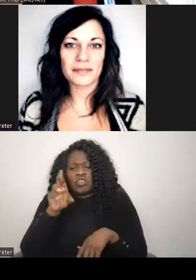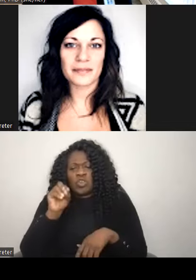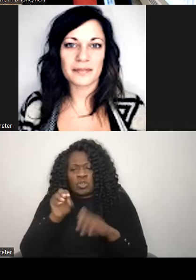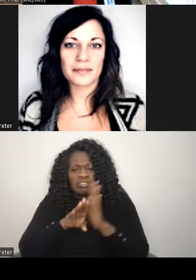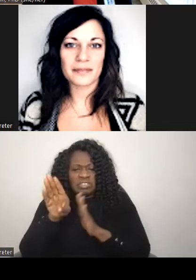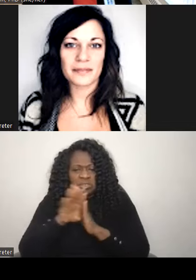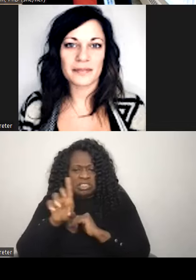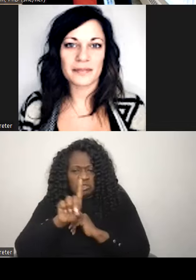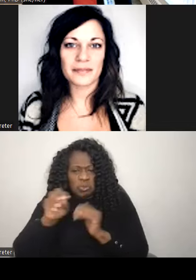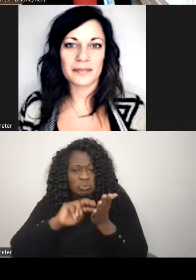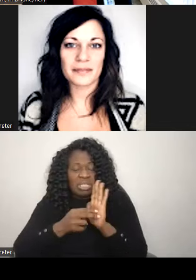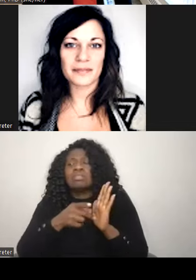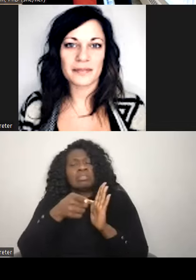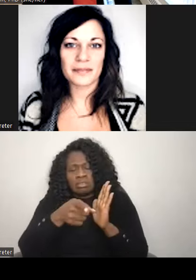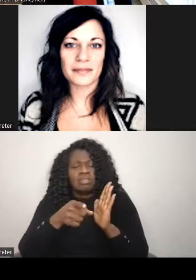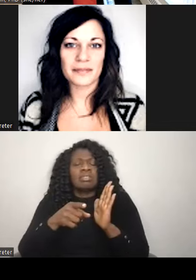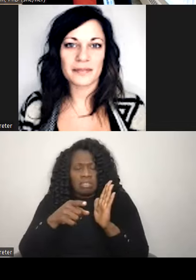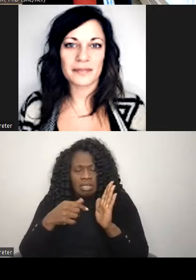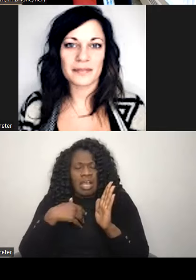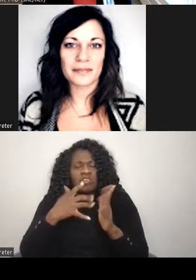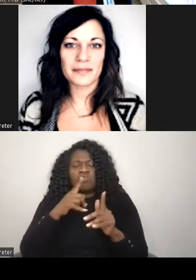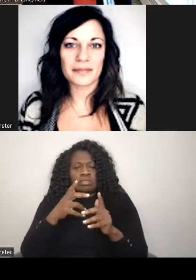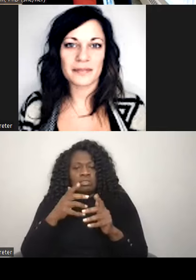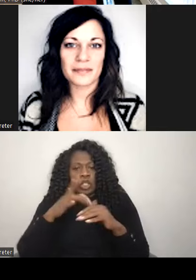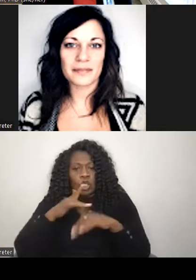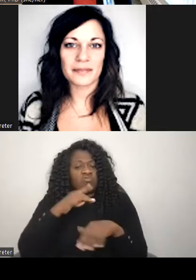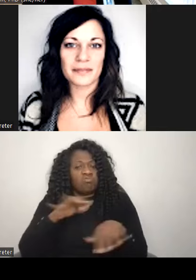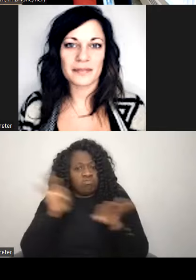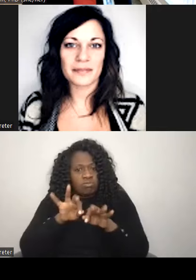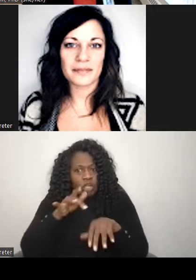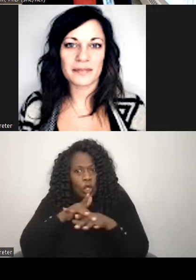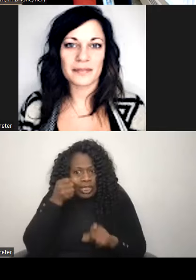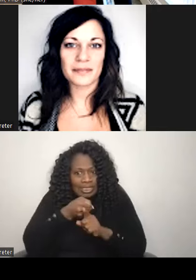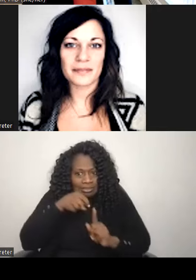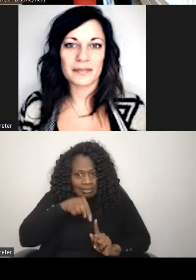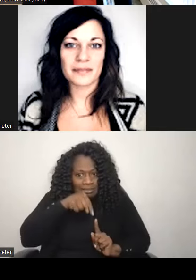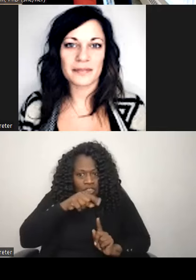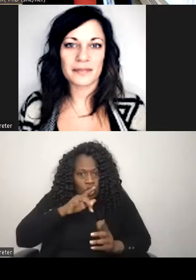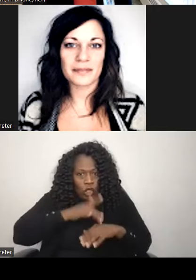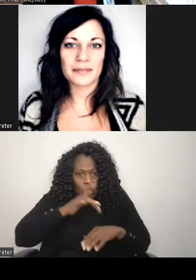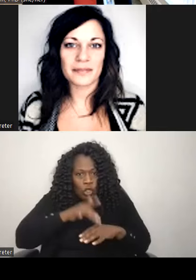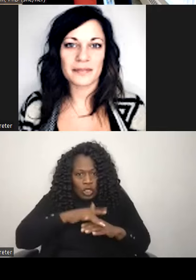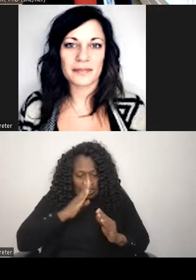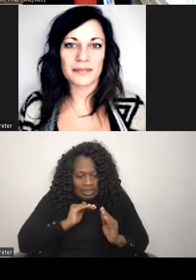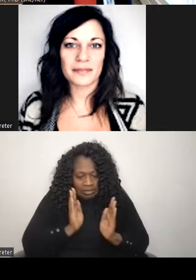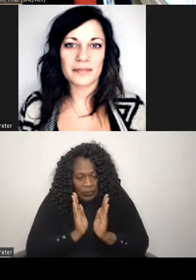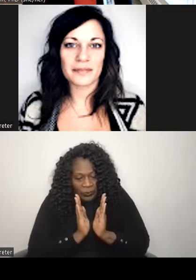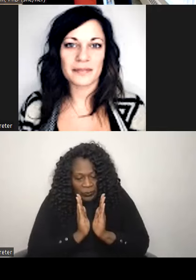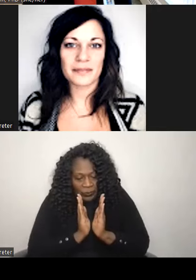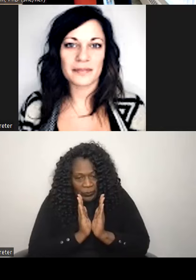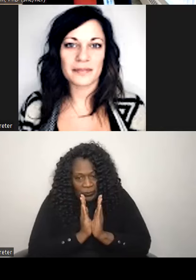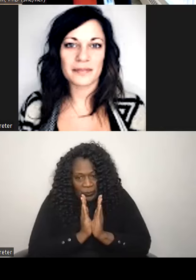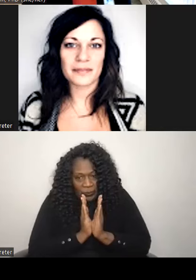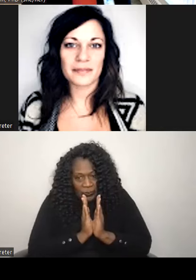disorders, which means it's really important for us to catch them here, to catch them early, to sort of keep these curves as close together as we